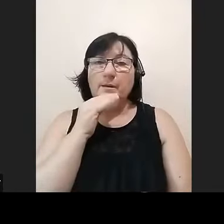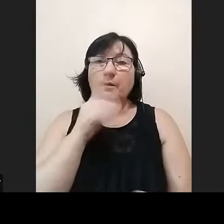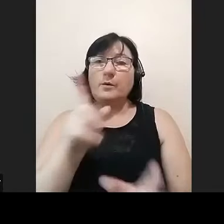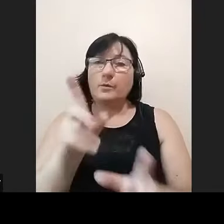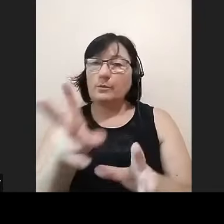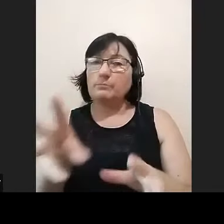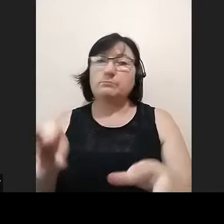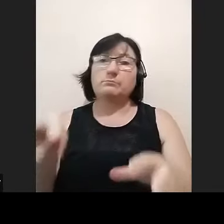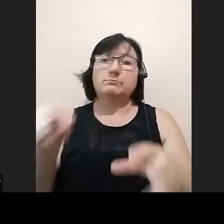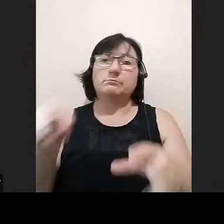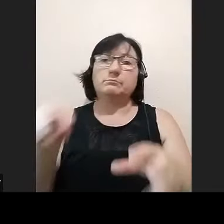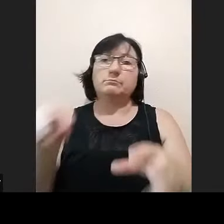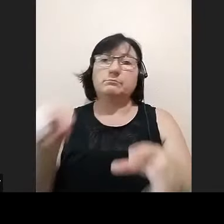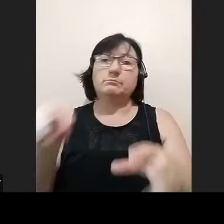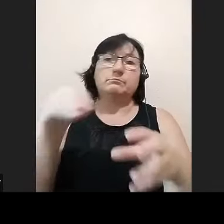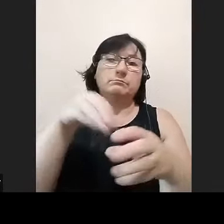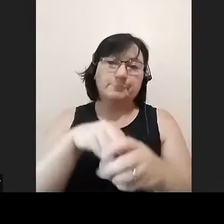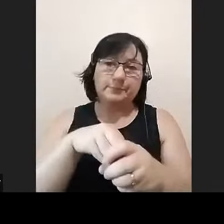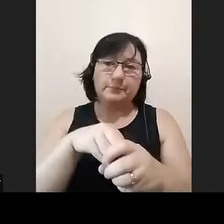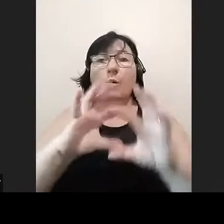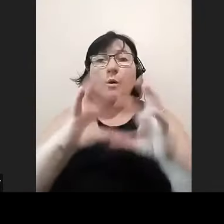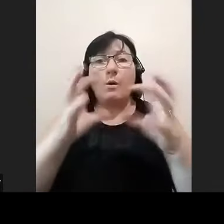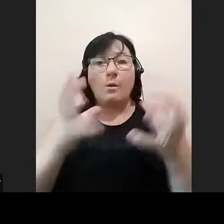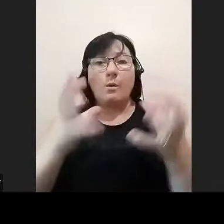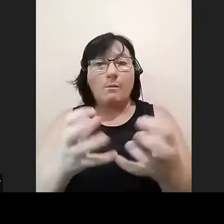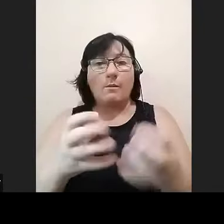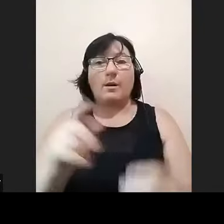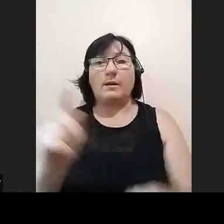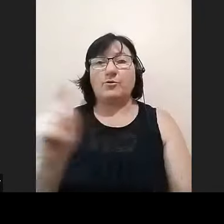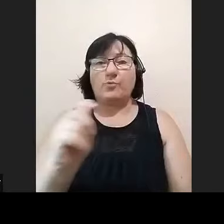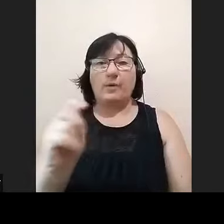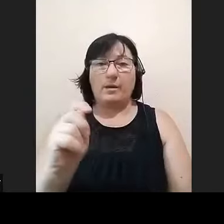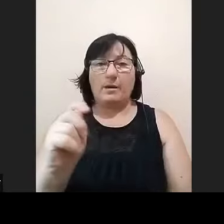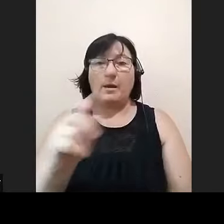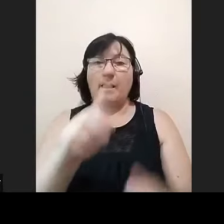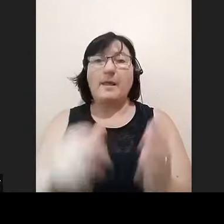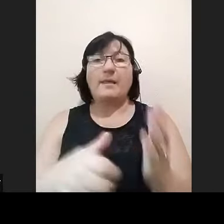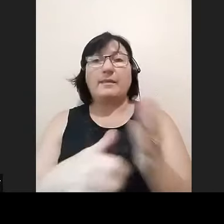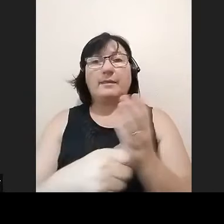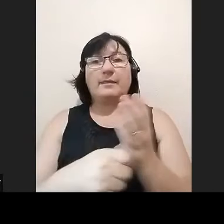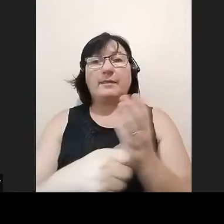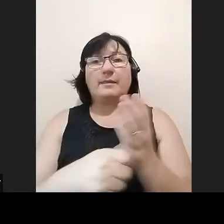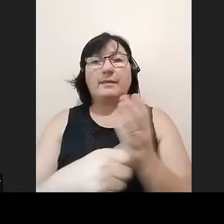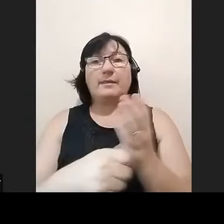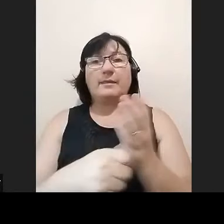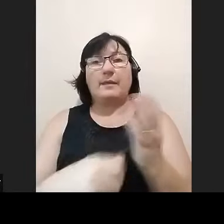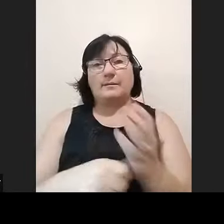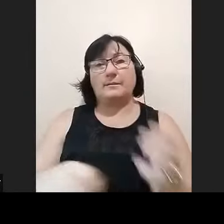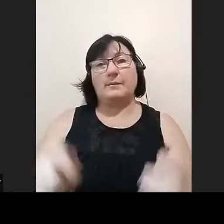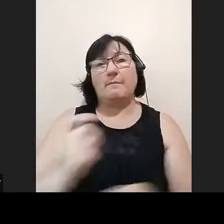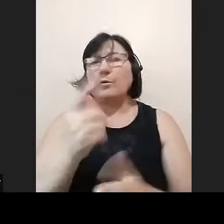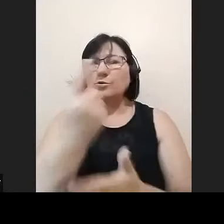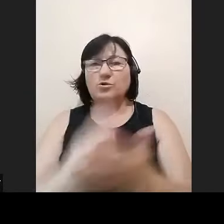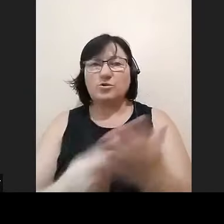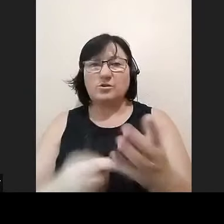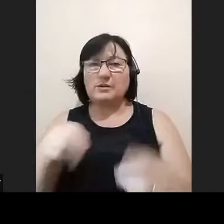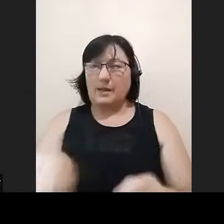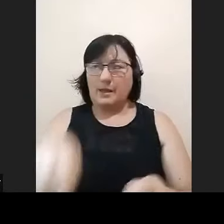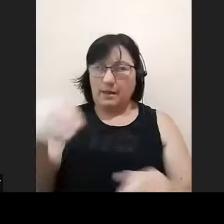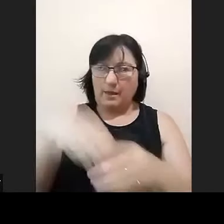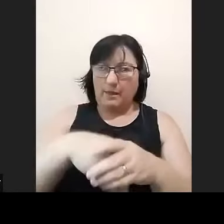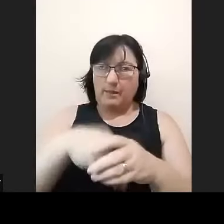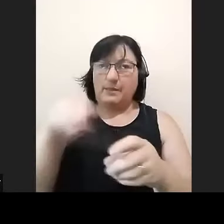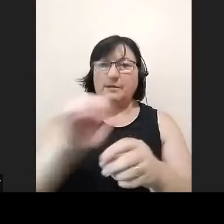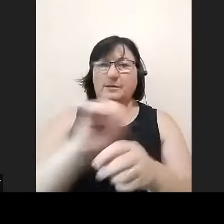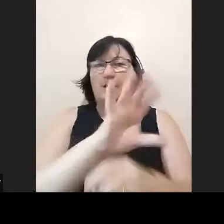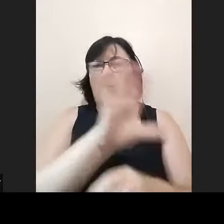global taxpayer who enjoys the benefits not only domestically within South Africa, but to all members who